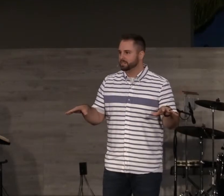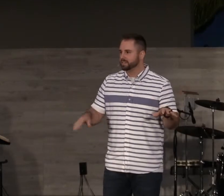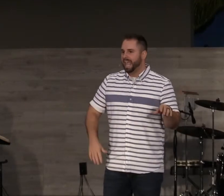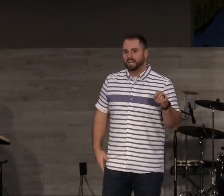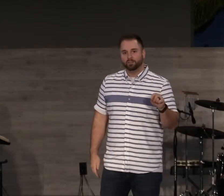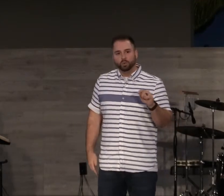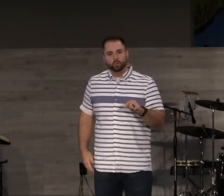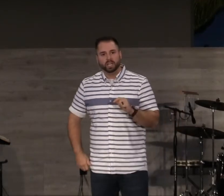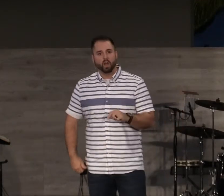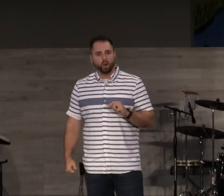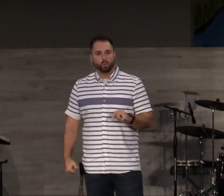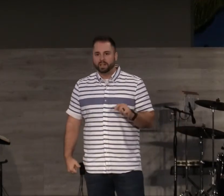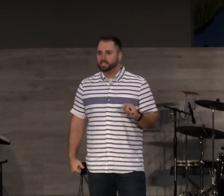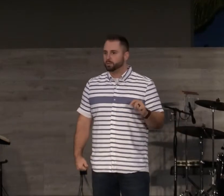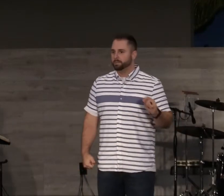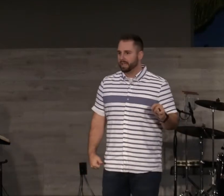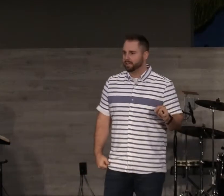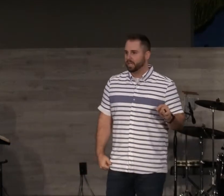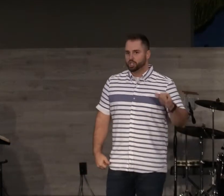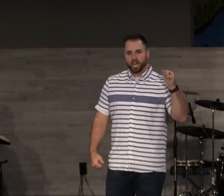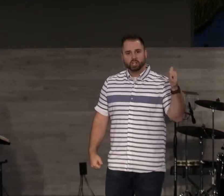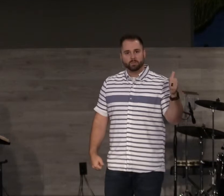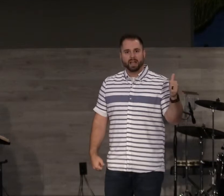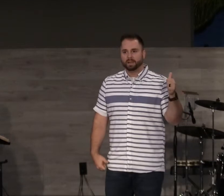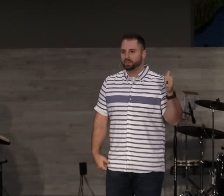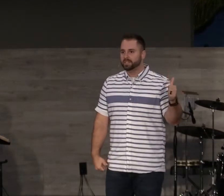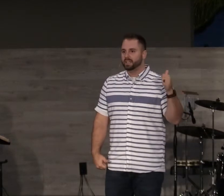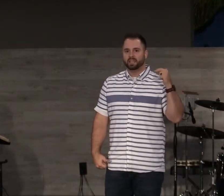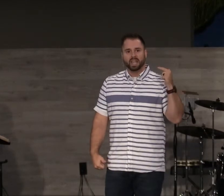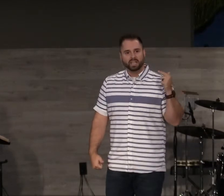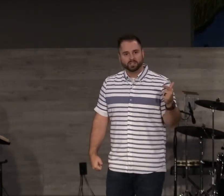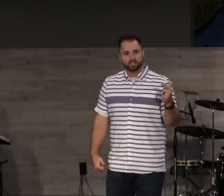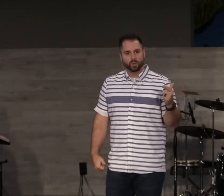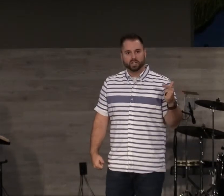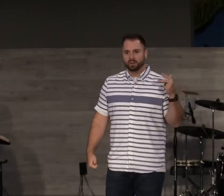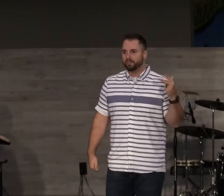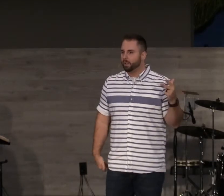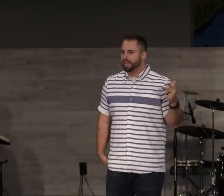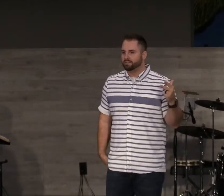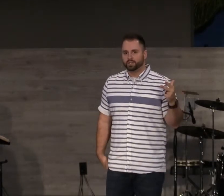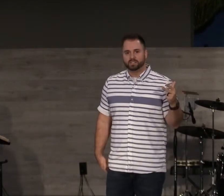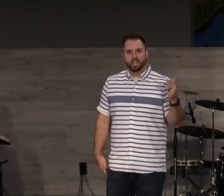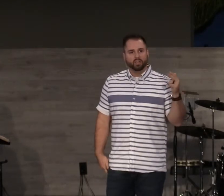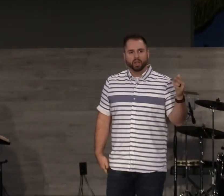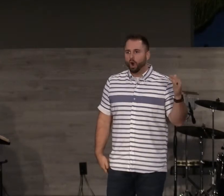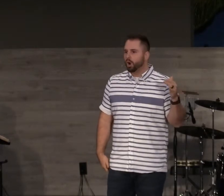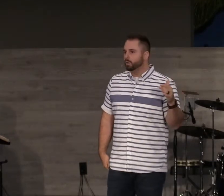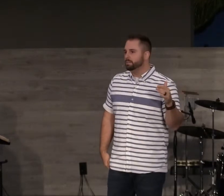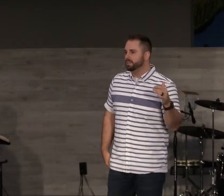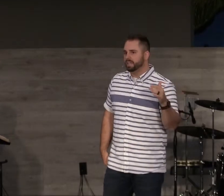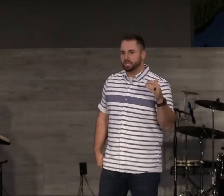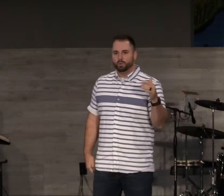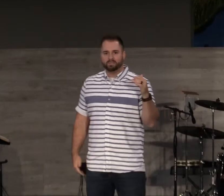after Jesus. And if you really are wanting to repent, change your mind about your sin and your situation and following after Jesus, there